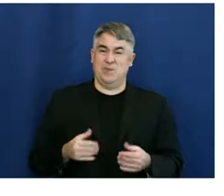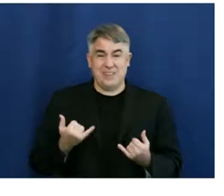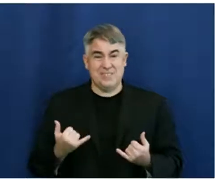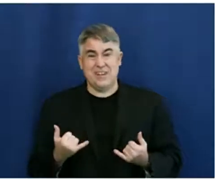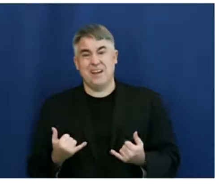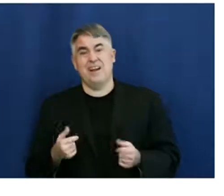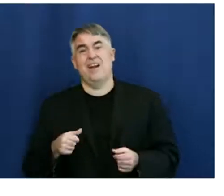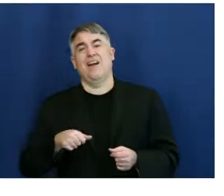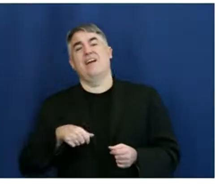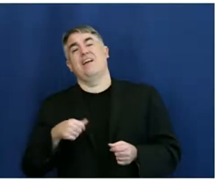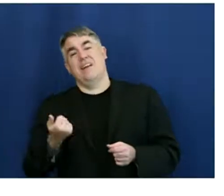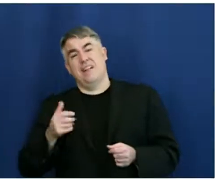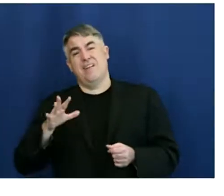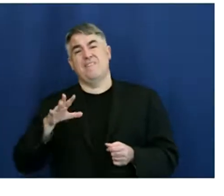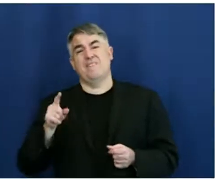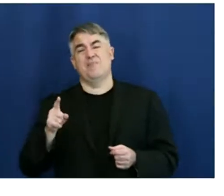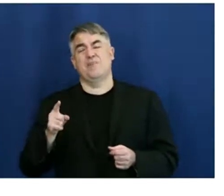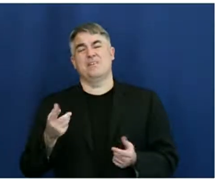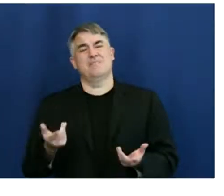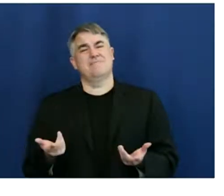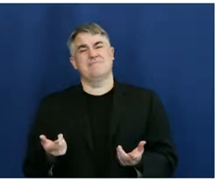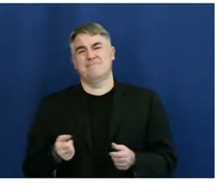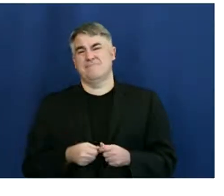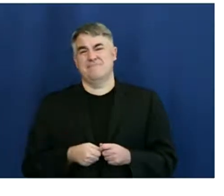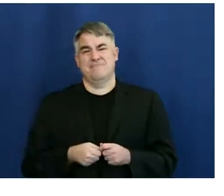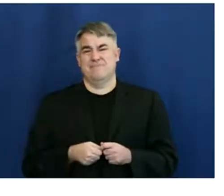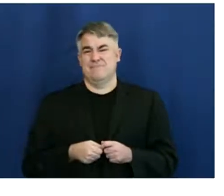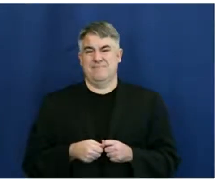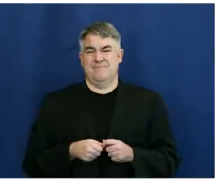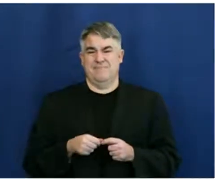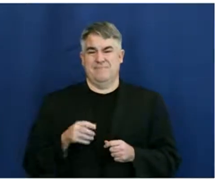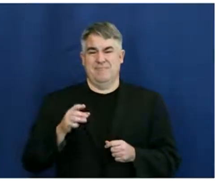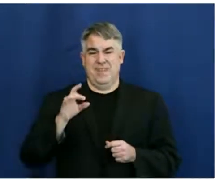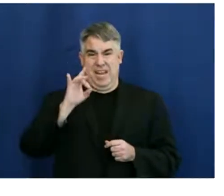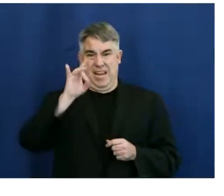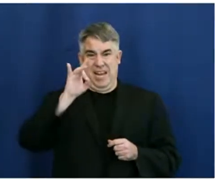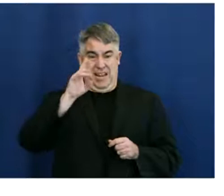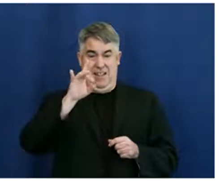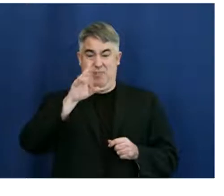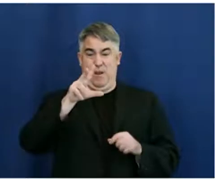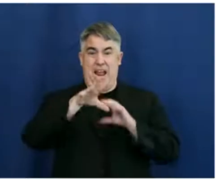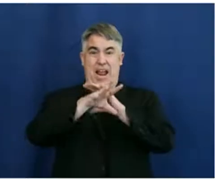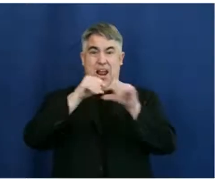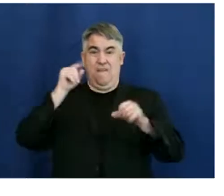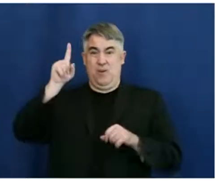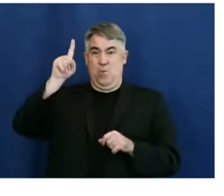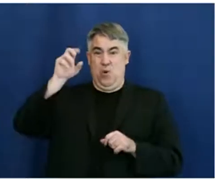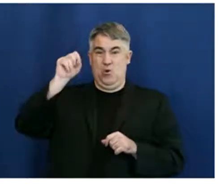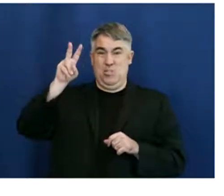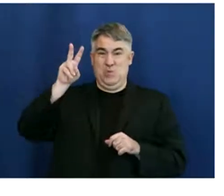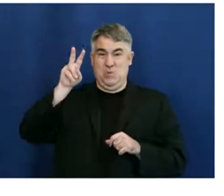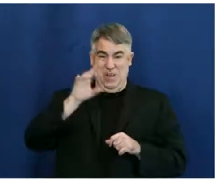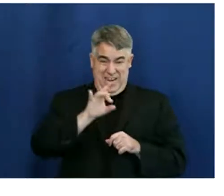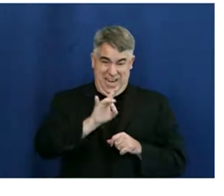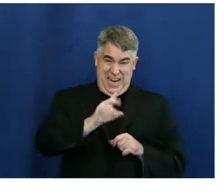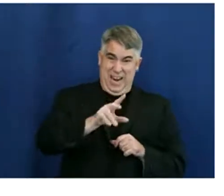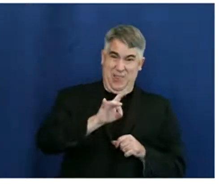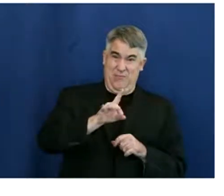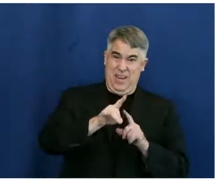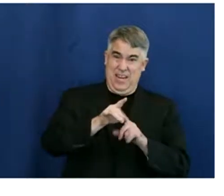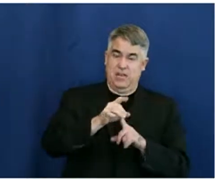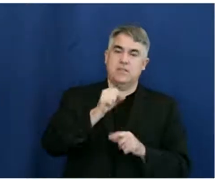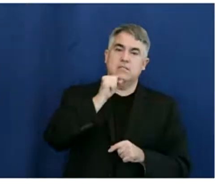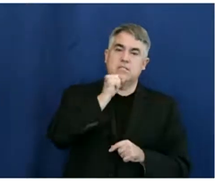And again, out of these 102, 83 of them were senior citizens, which again reinforces and reminds us